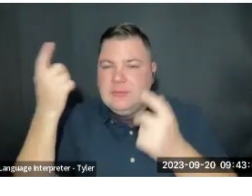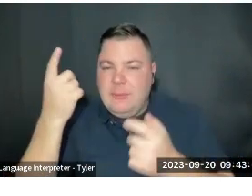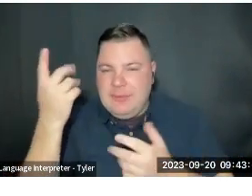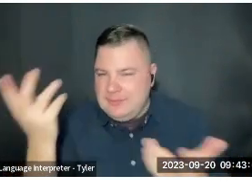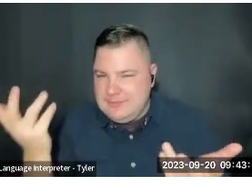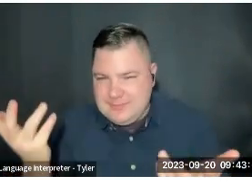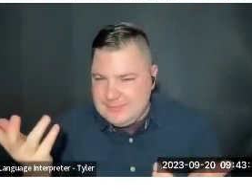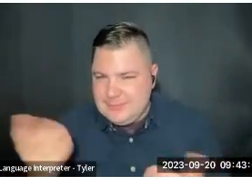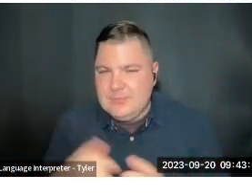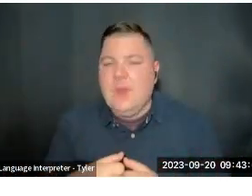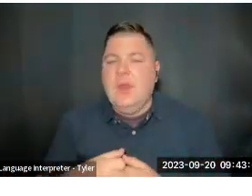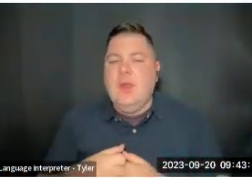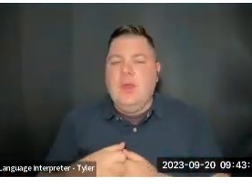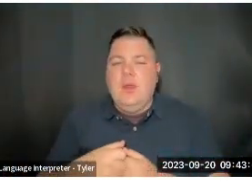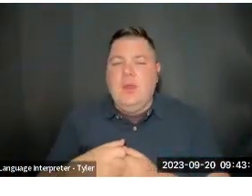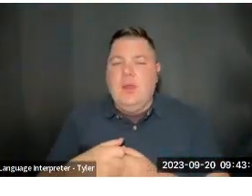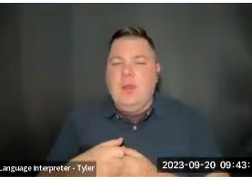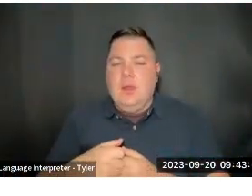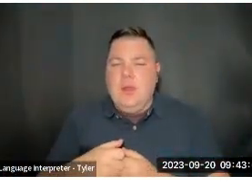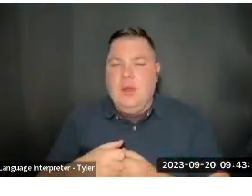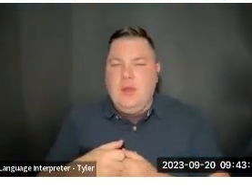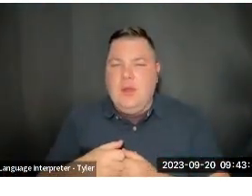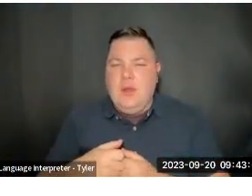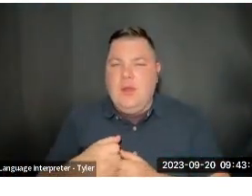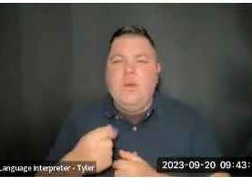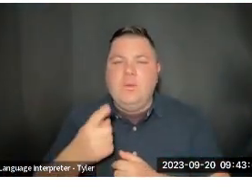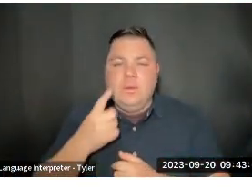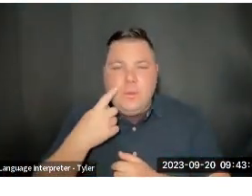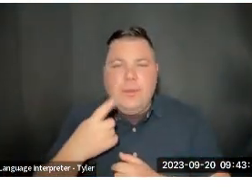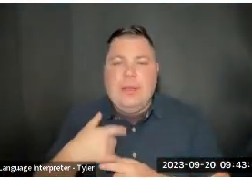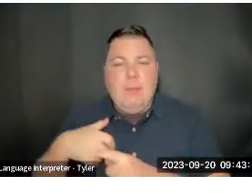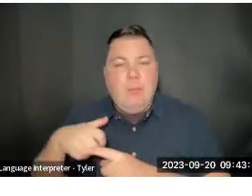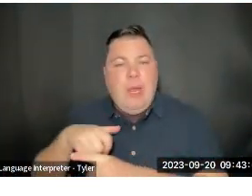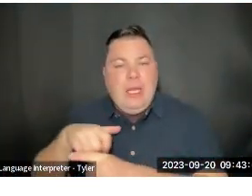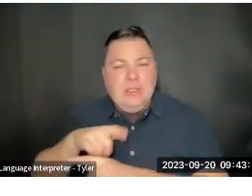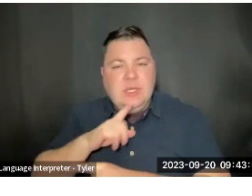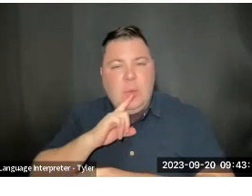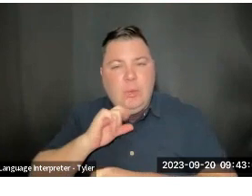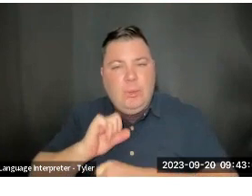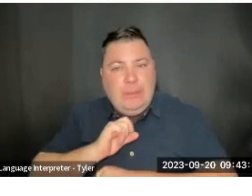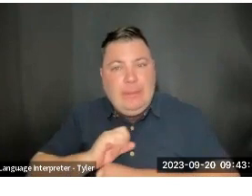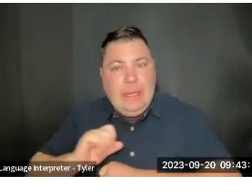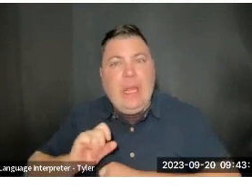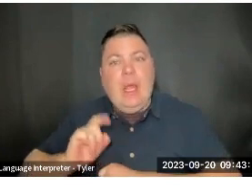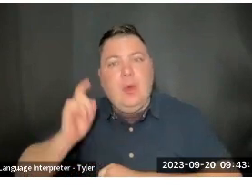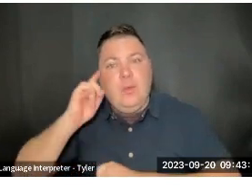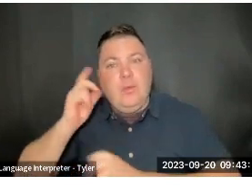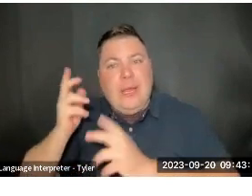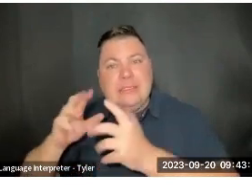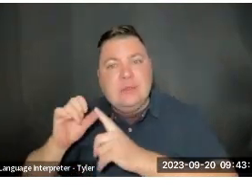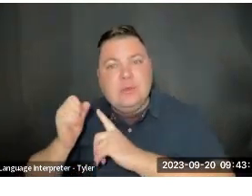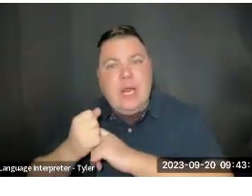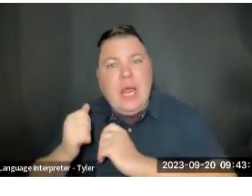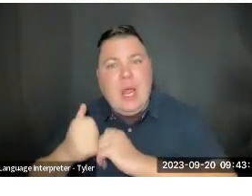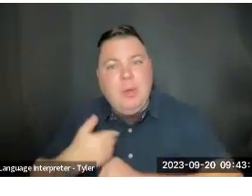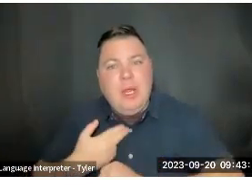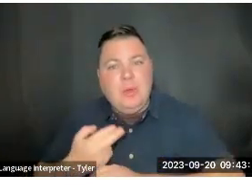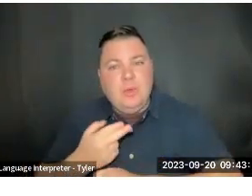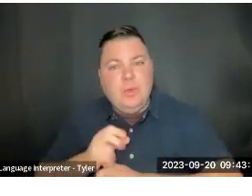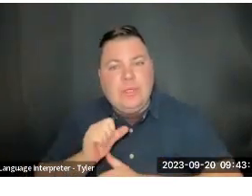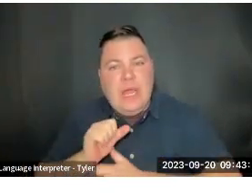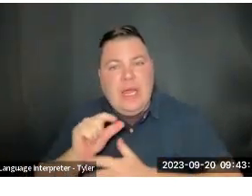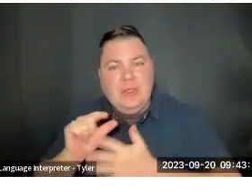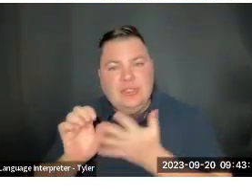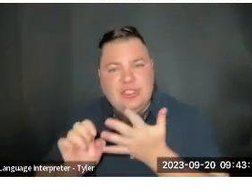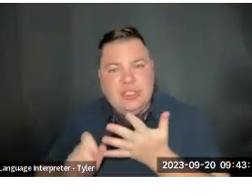in with a real crisis situation. How would I use those steps of algae? How would I